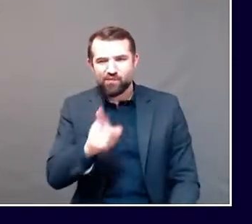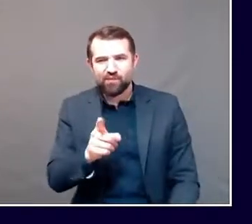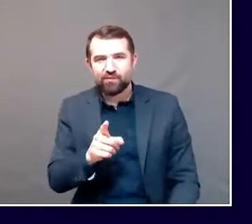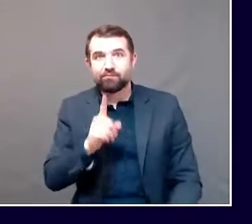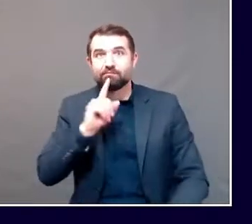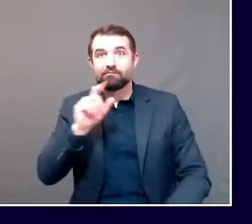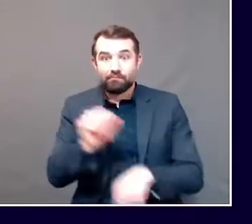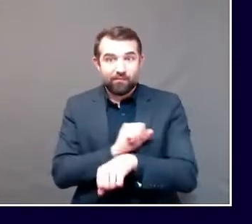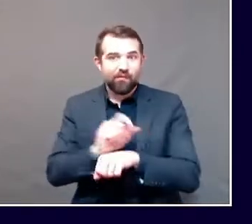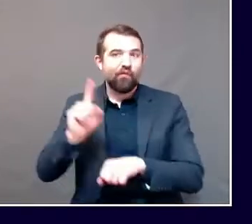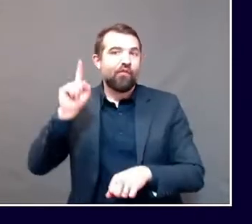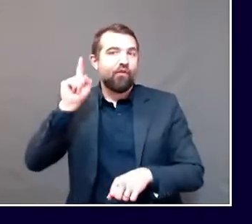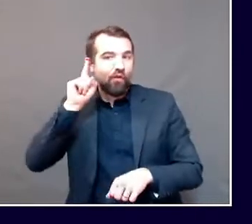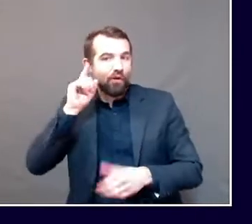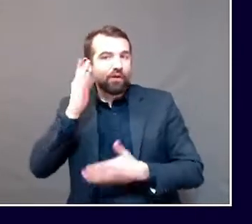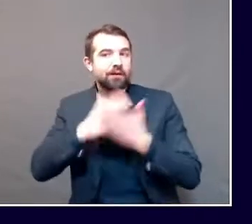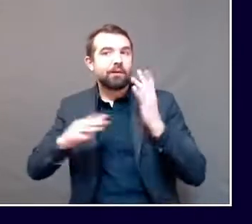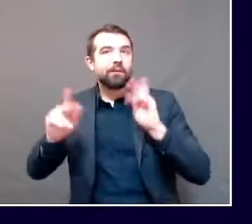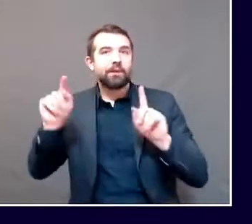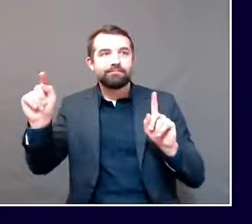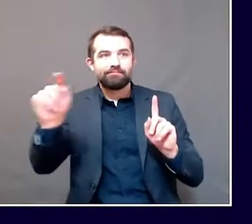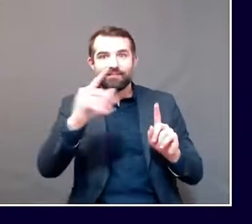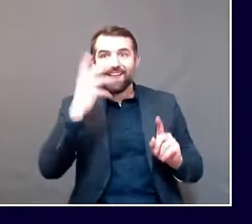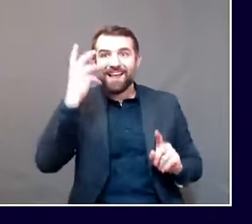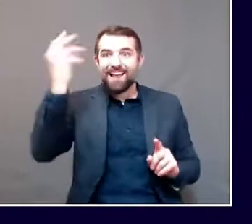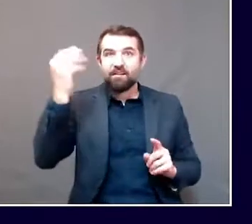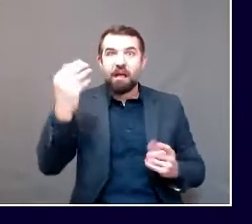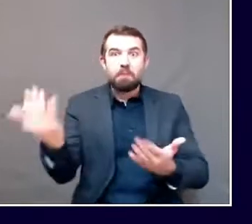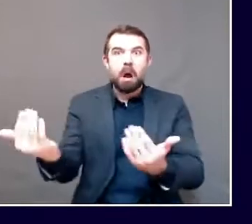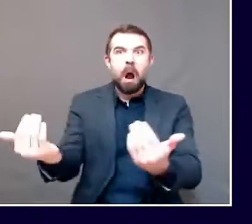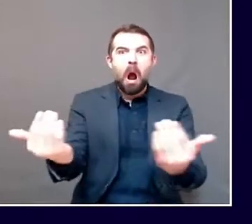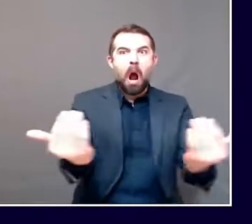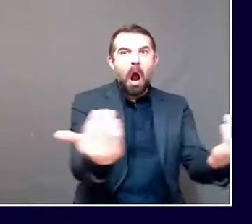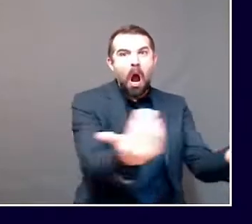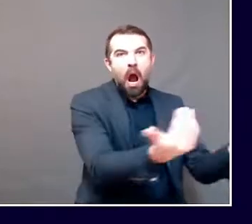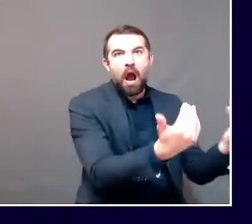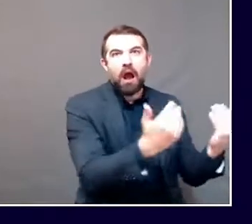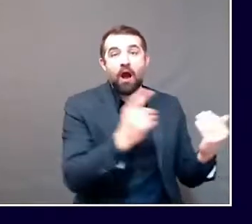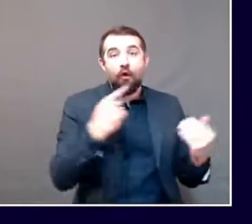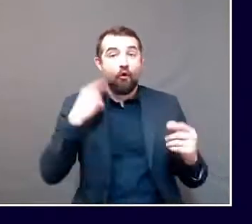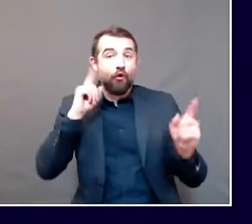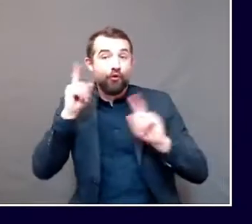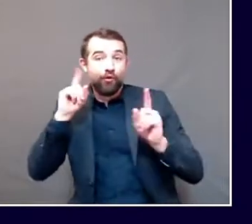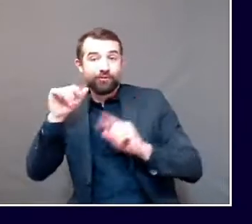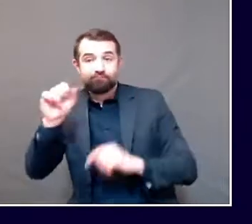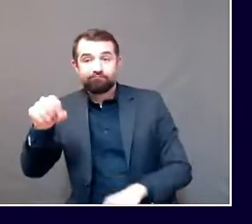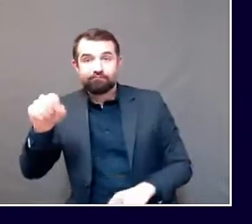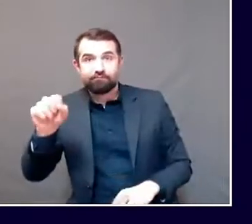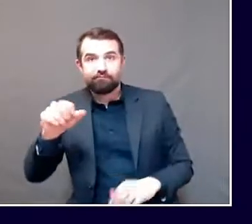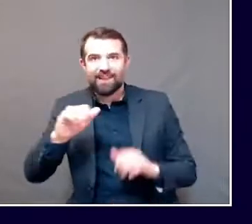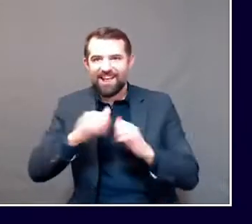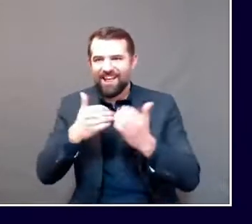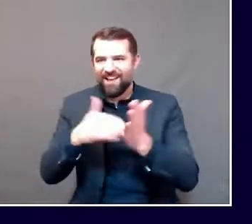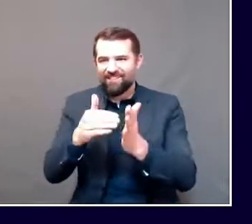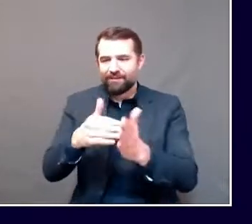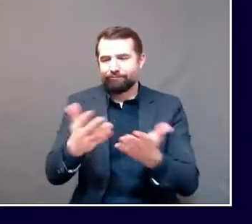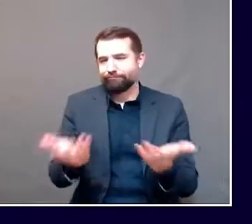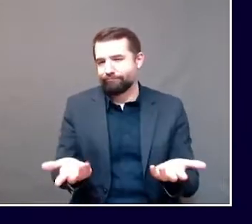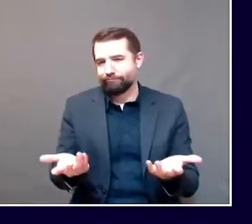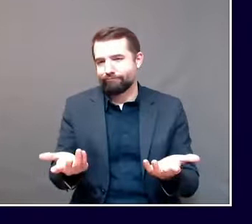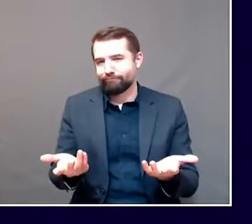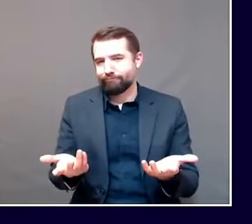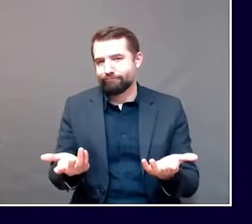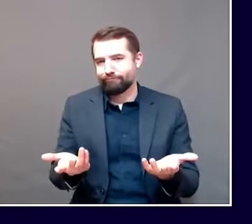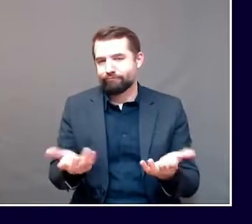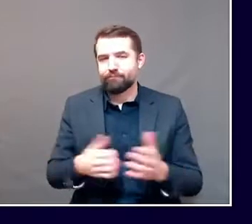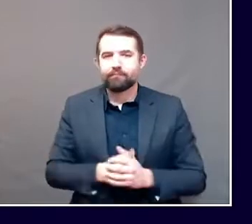of that happening in Maine, but certainly our directive to those who have received the vaccine has been not